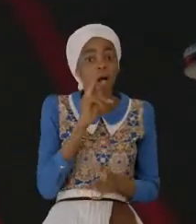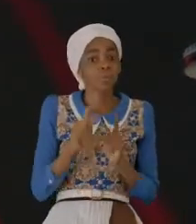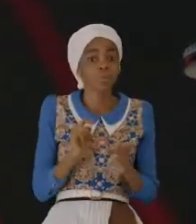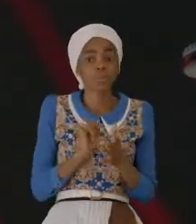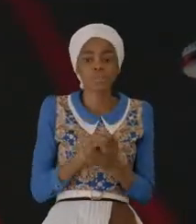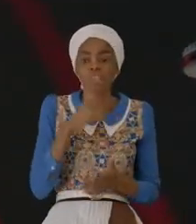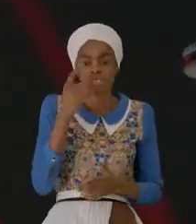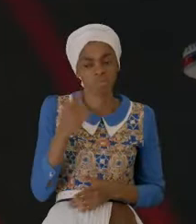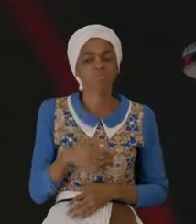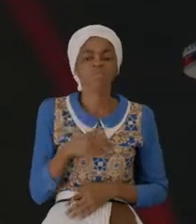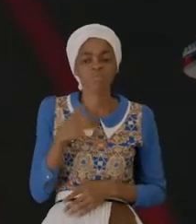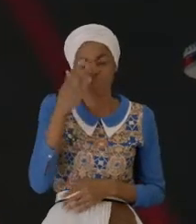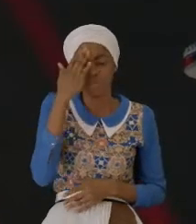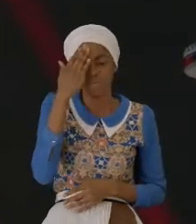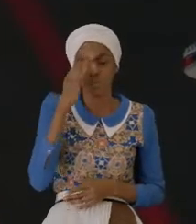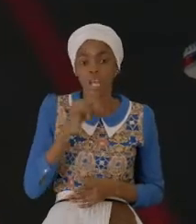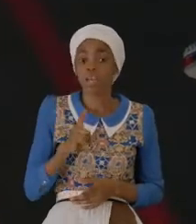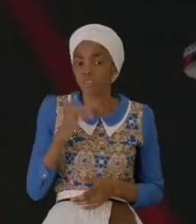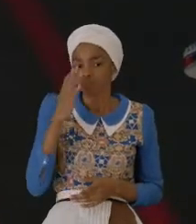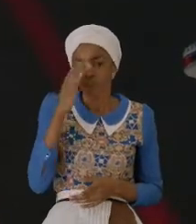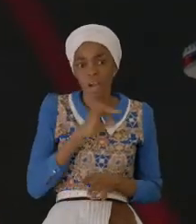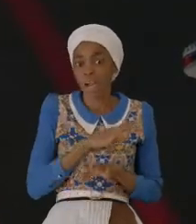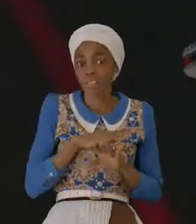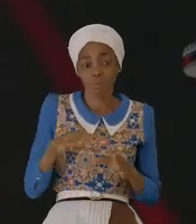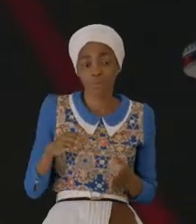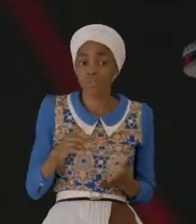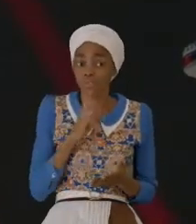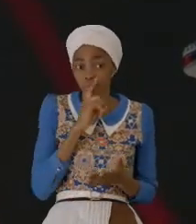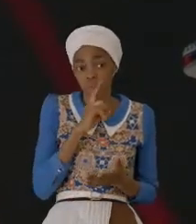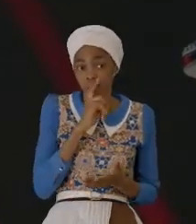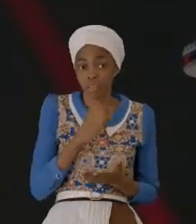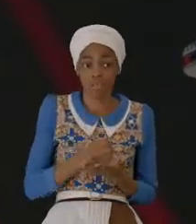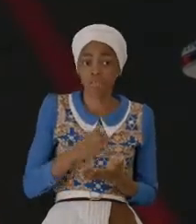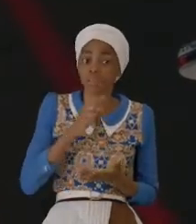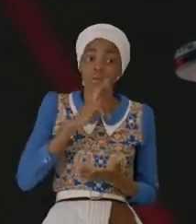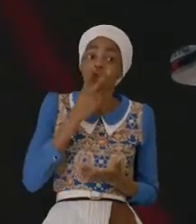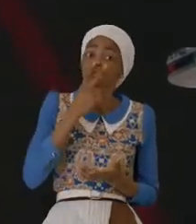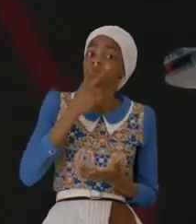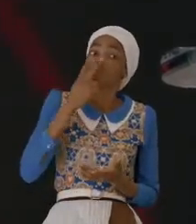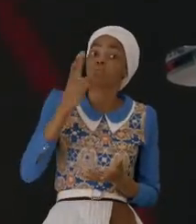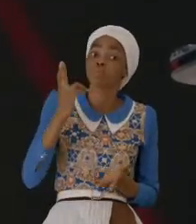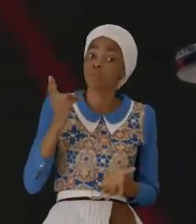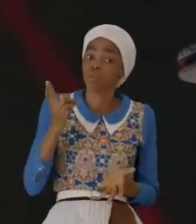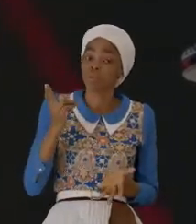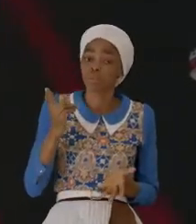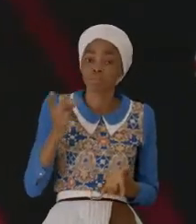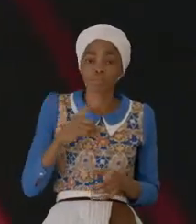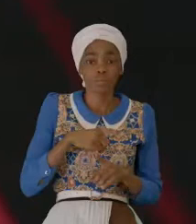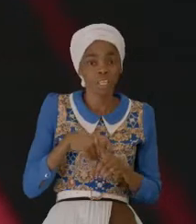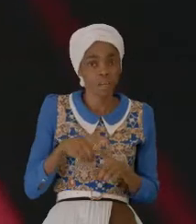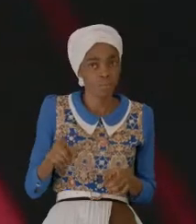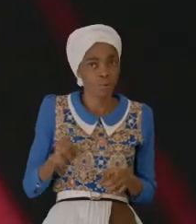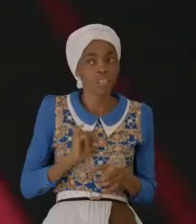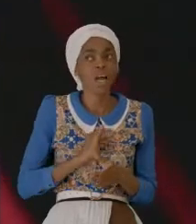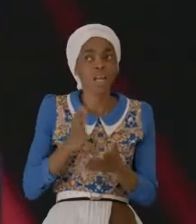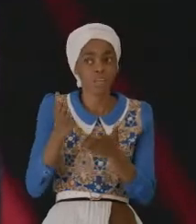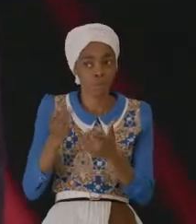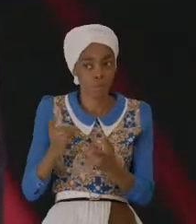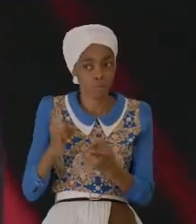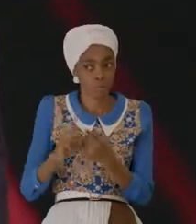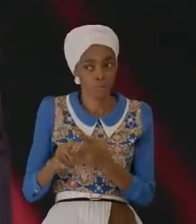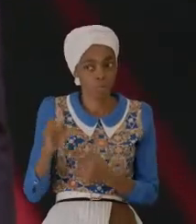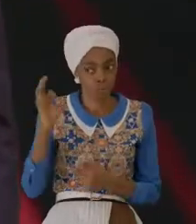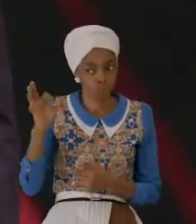they say you know I don't really love smoking I'm born again but I want to win The Smokers